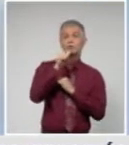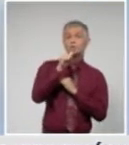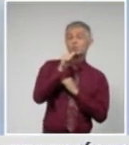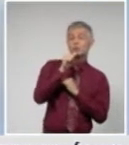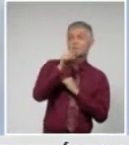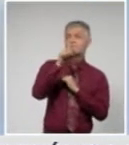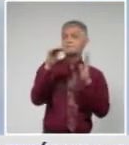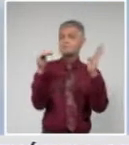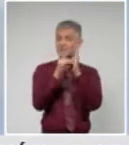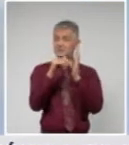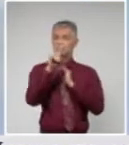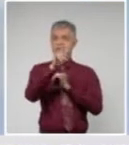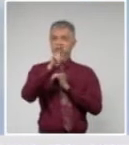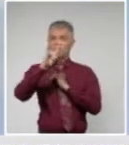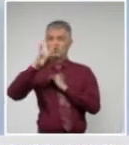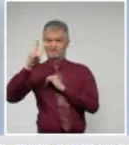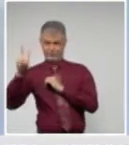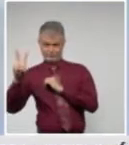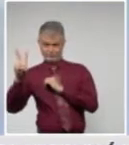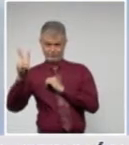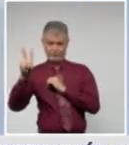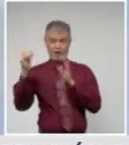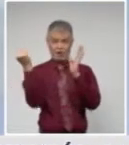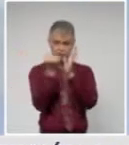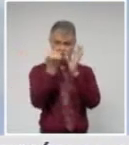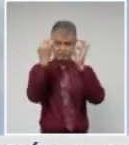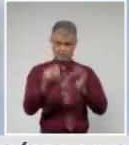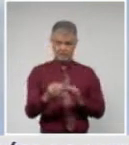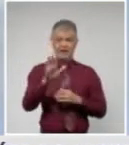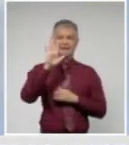6,162 are under observation. There are